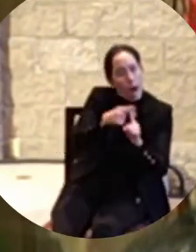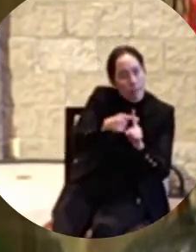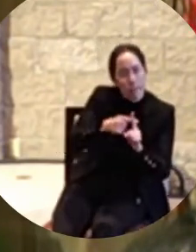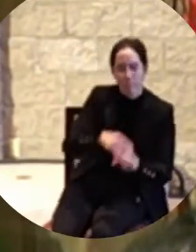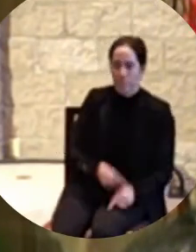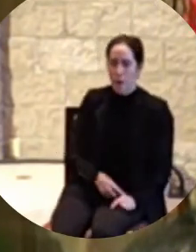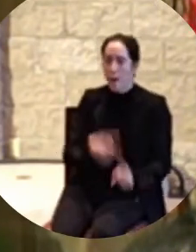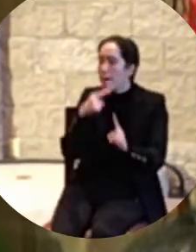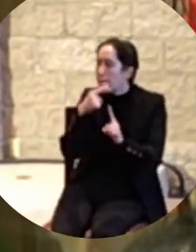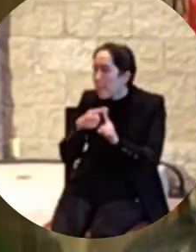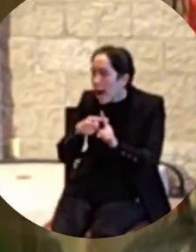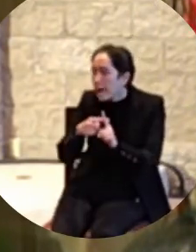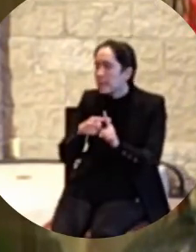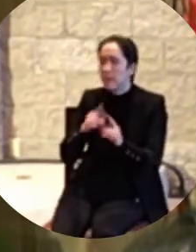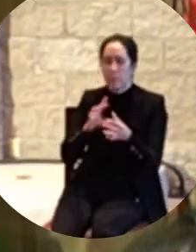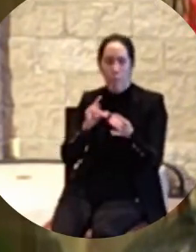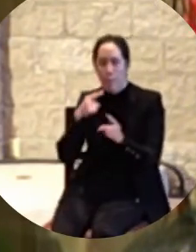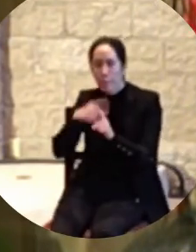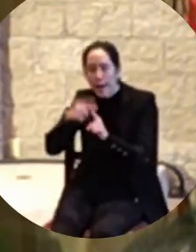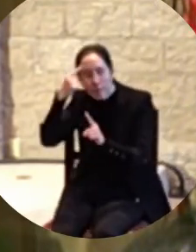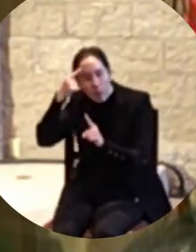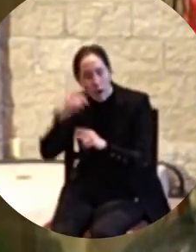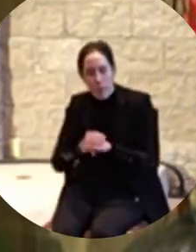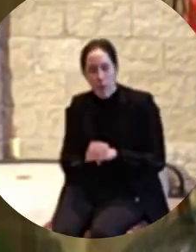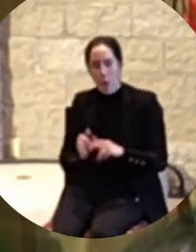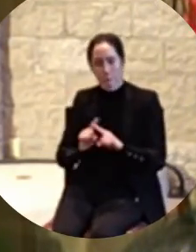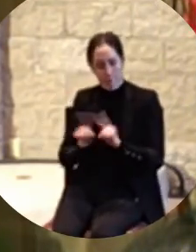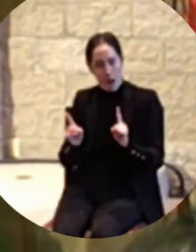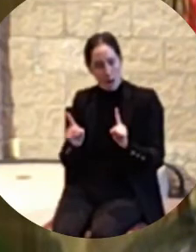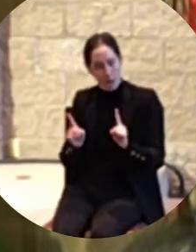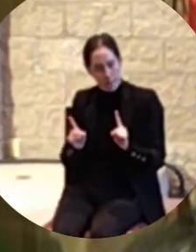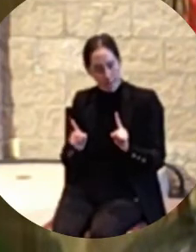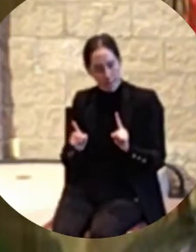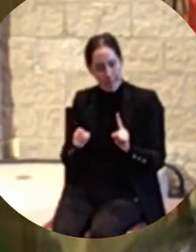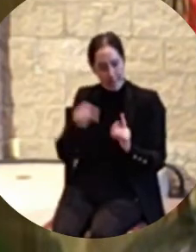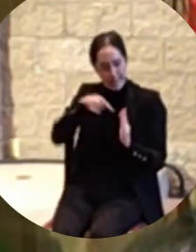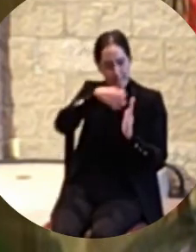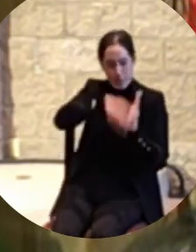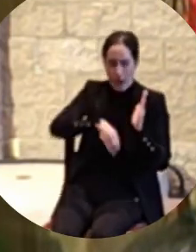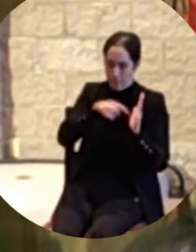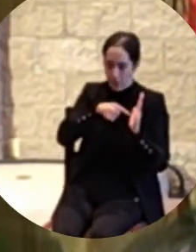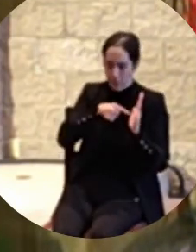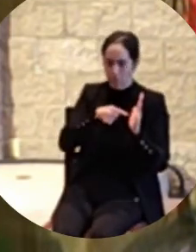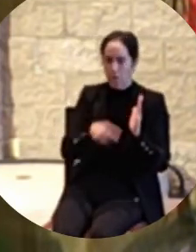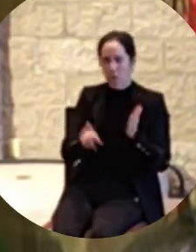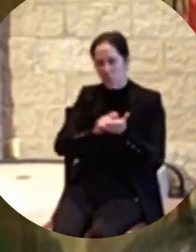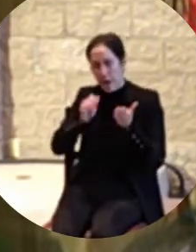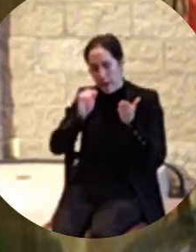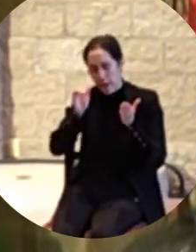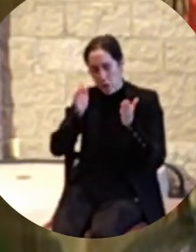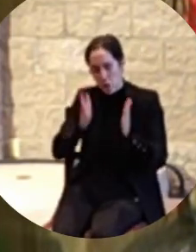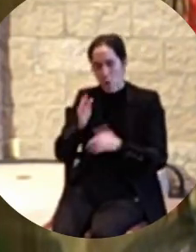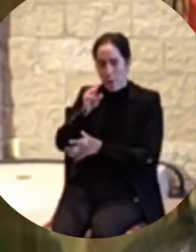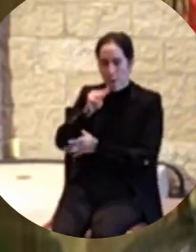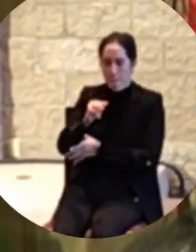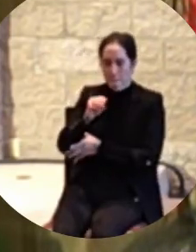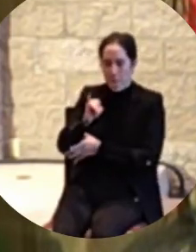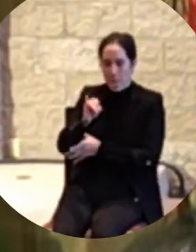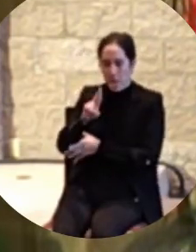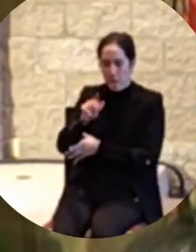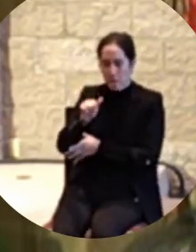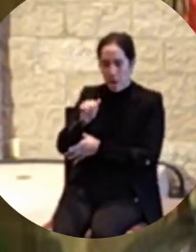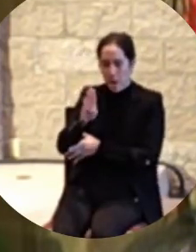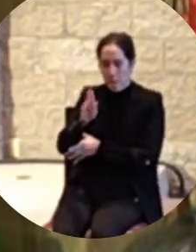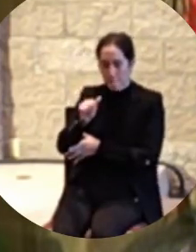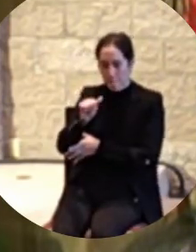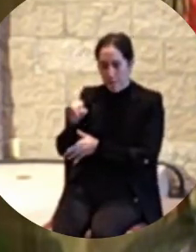reminded early on in this chapter by Mirabai Starr, something that I want to share with you. She writes right up front, she